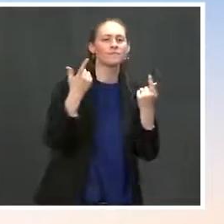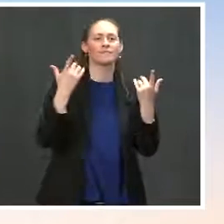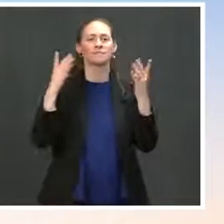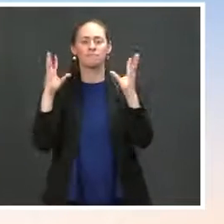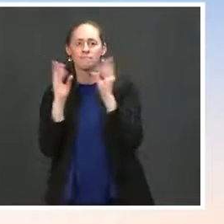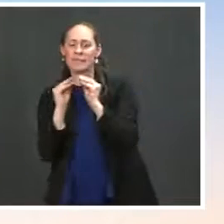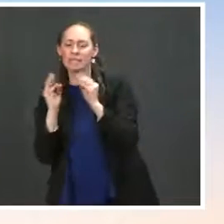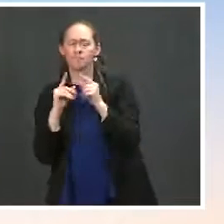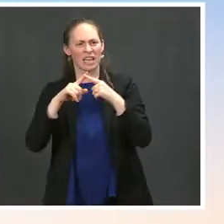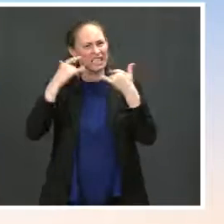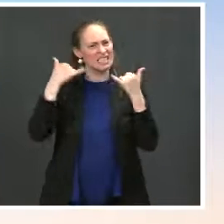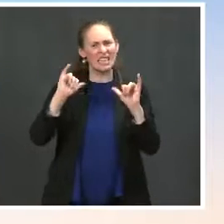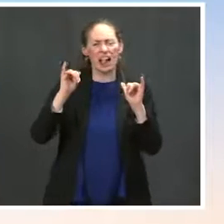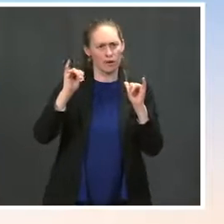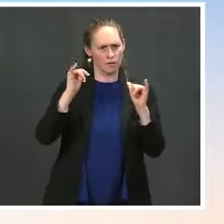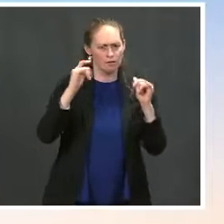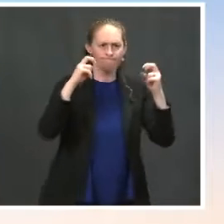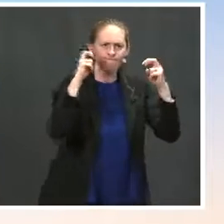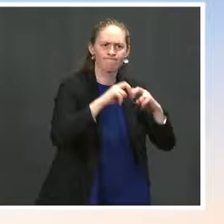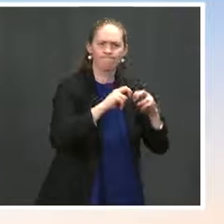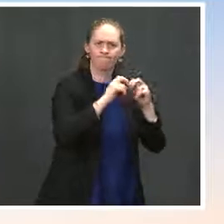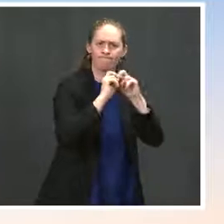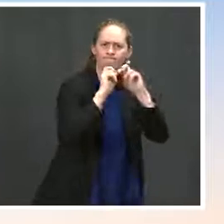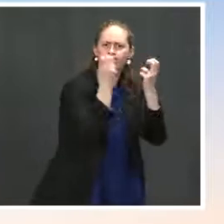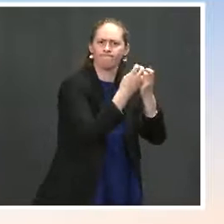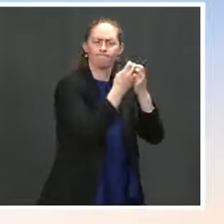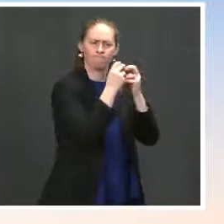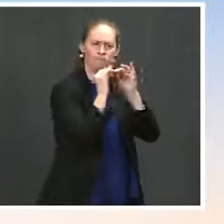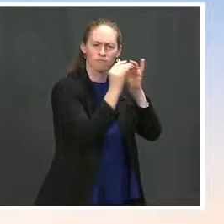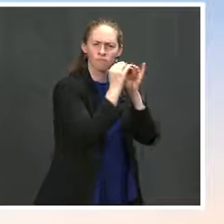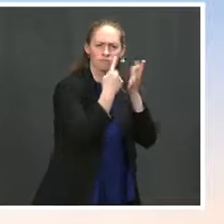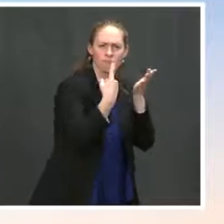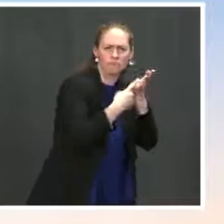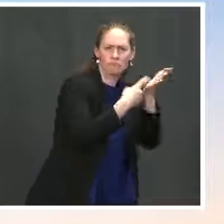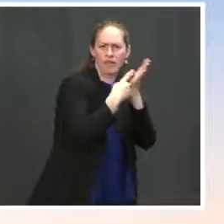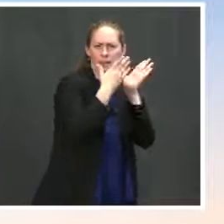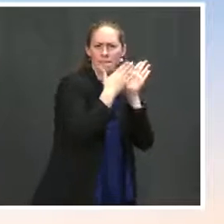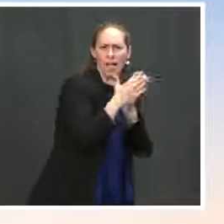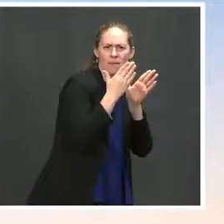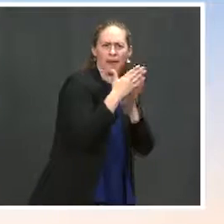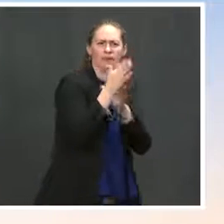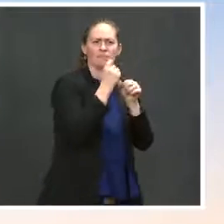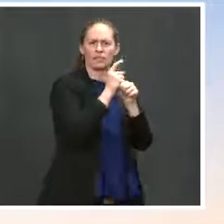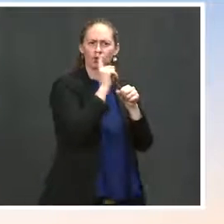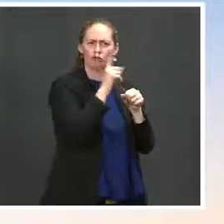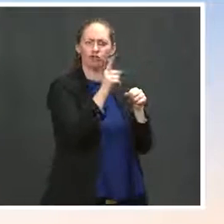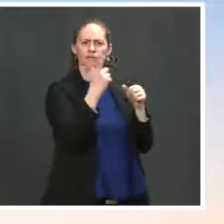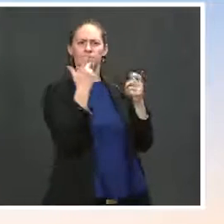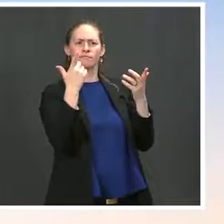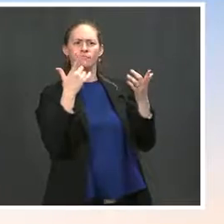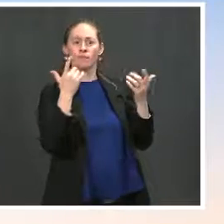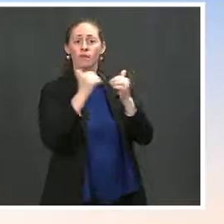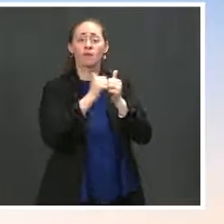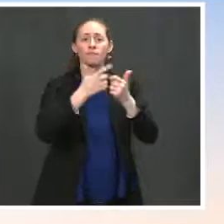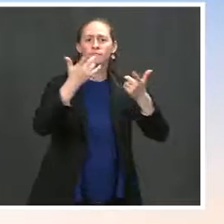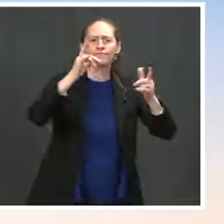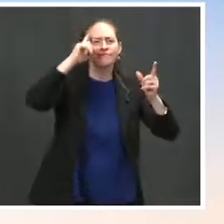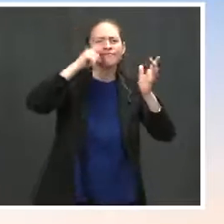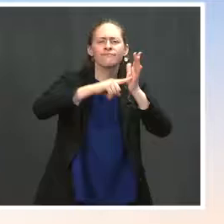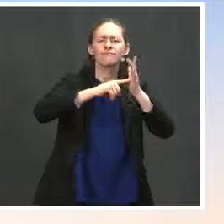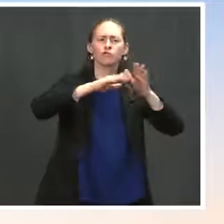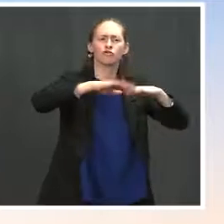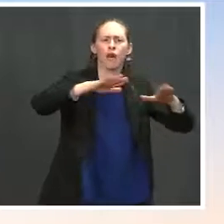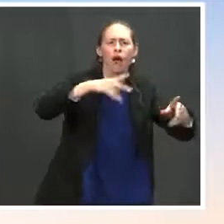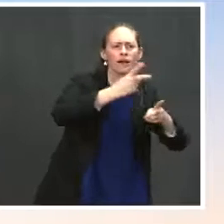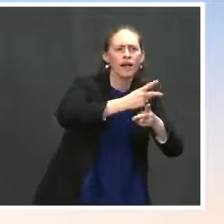the details of the package, including the investments in areas like childcare, education, and other areas that are big